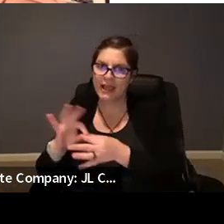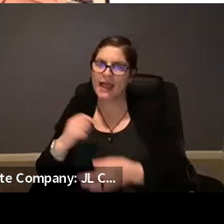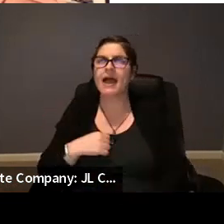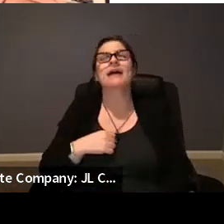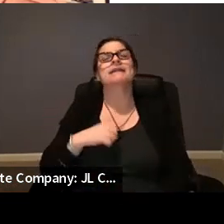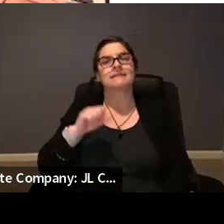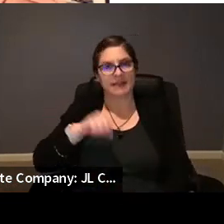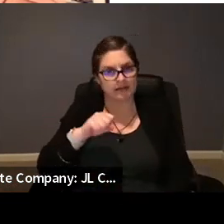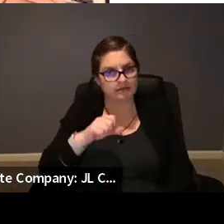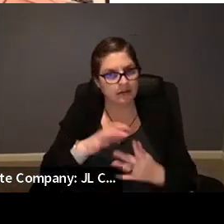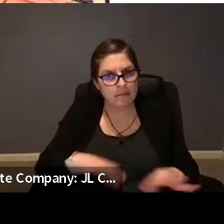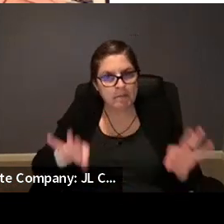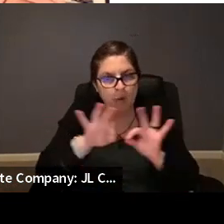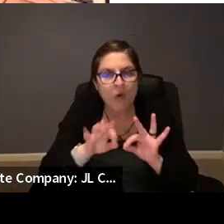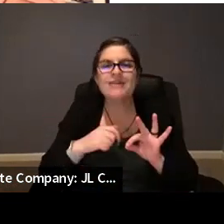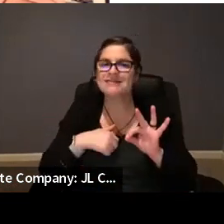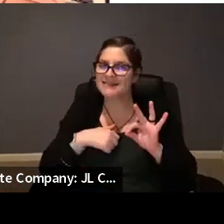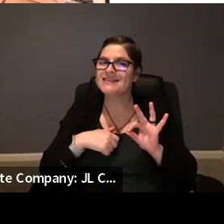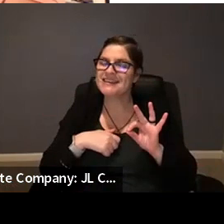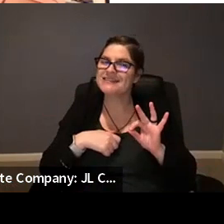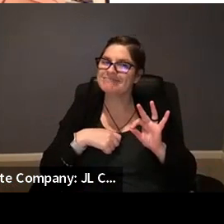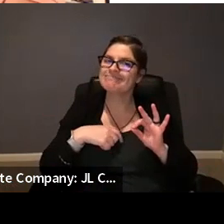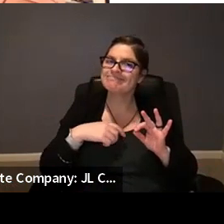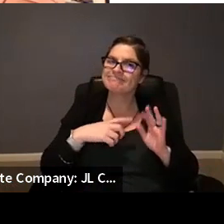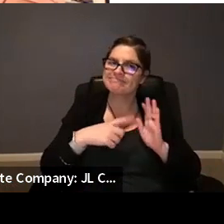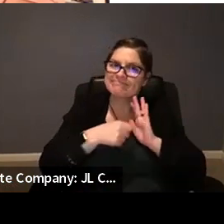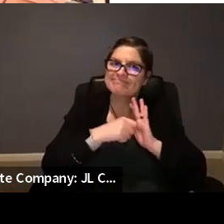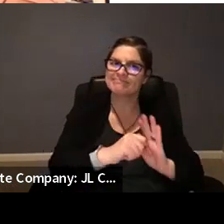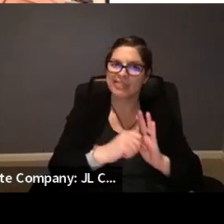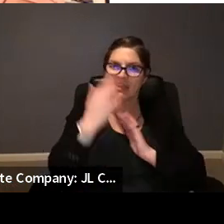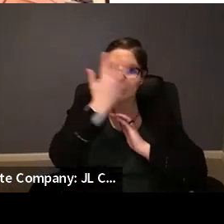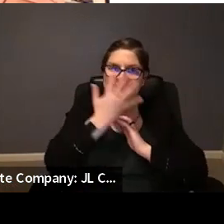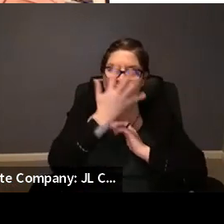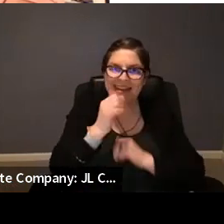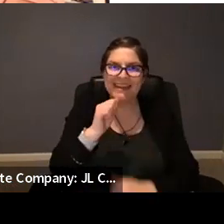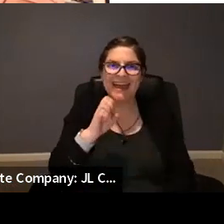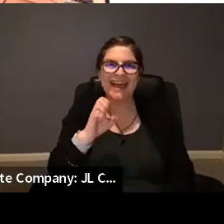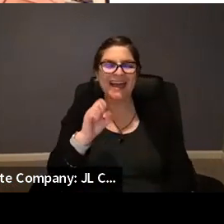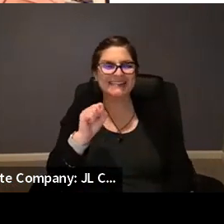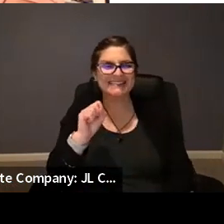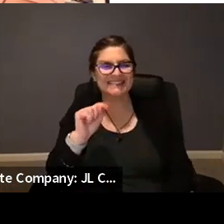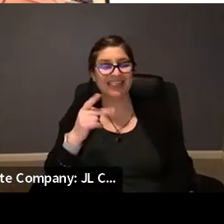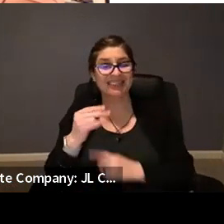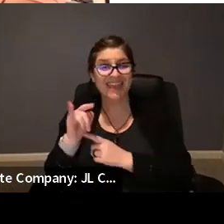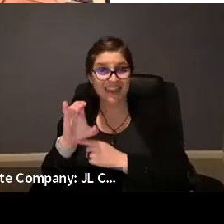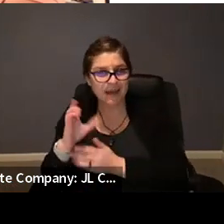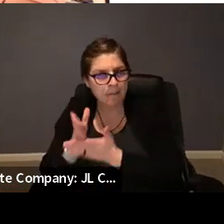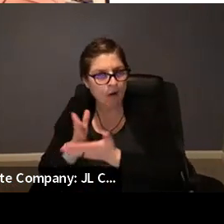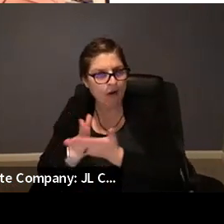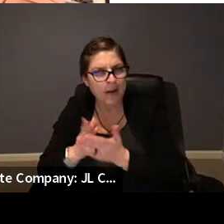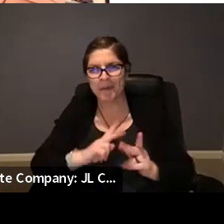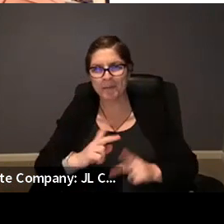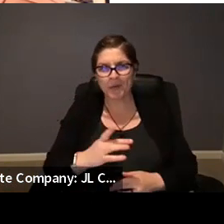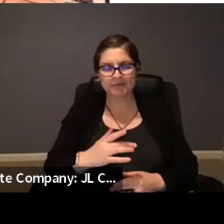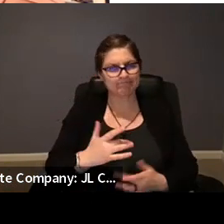out the aesthetic element of media, which I think is something that is very under talked about. You know, there's a reason